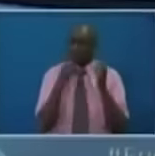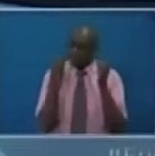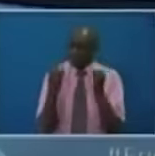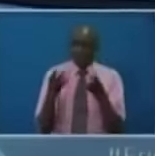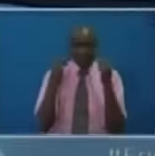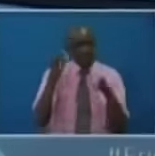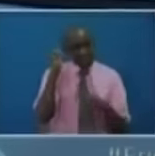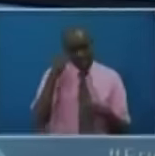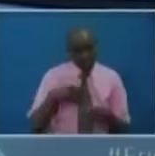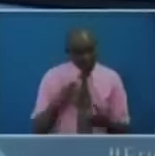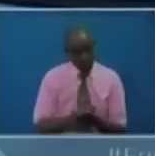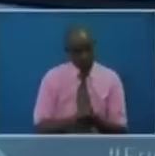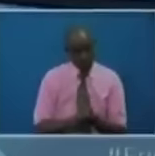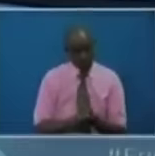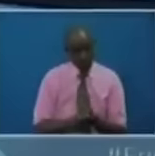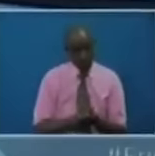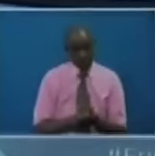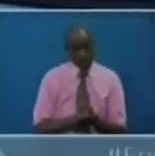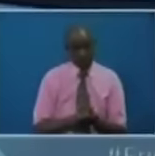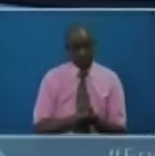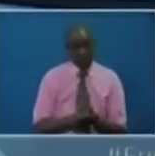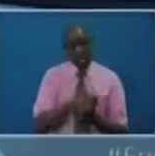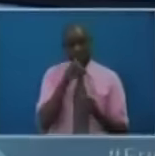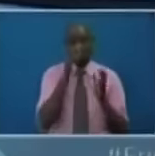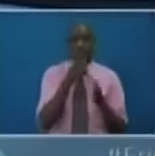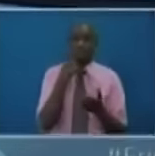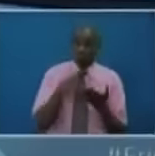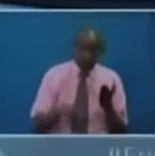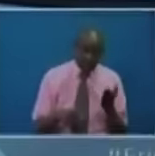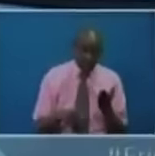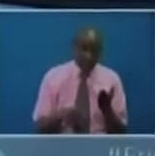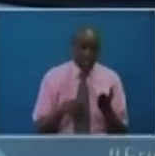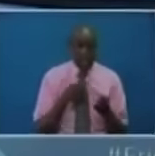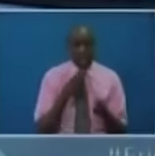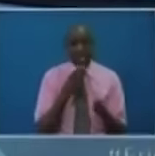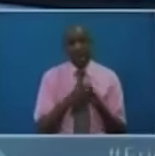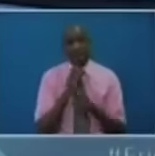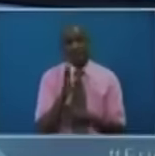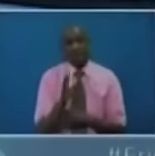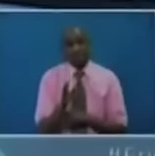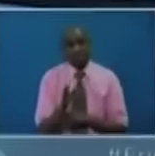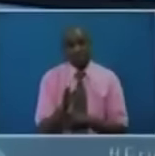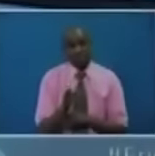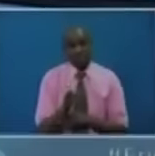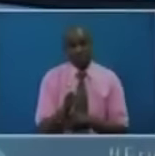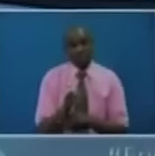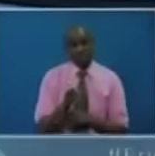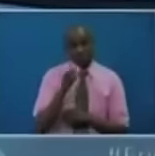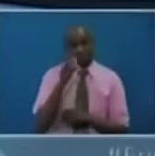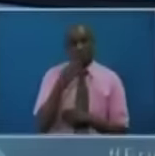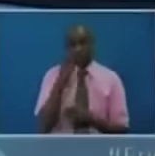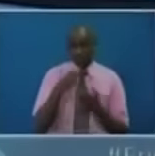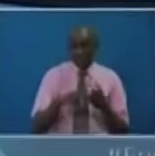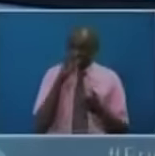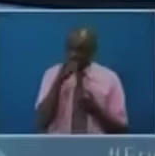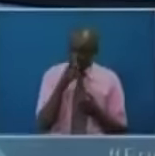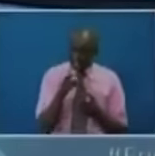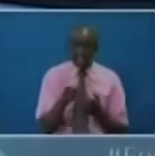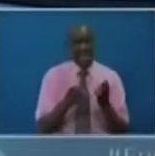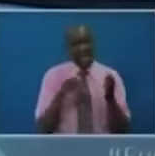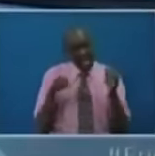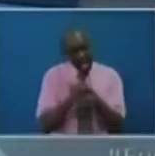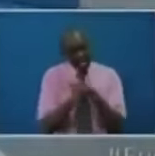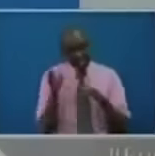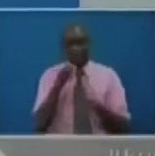many Kenyans. And somebody here by the name, all right, Oleche Pens, you say free services such as access